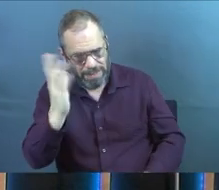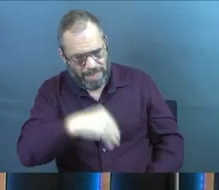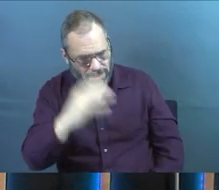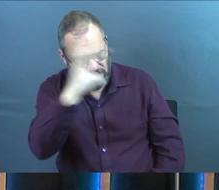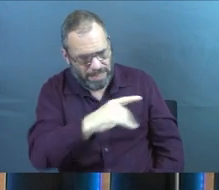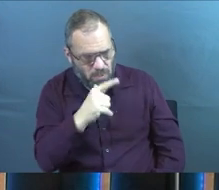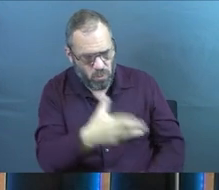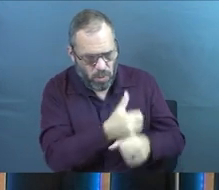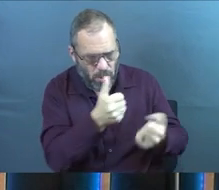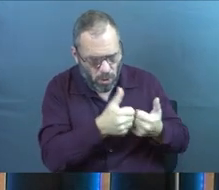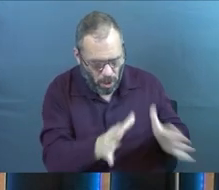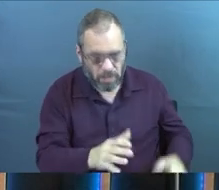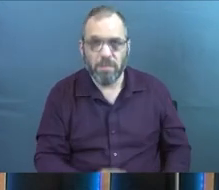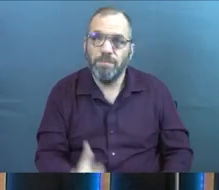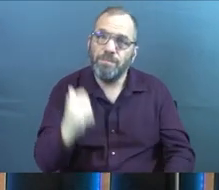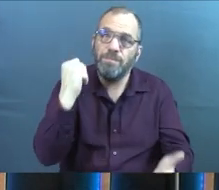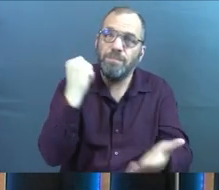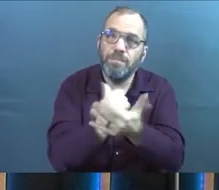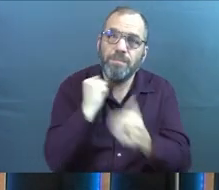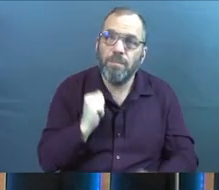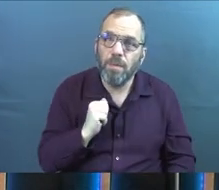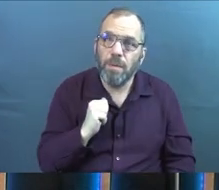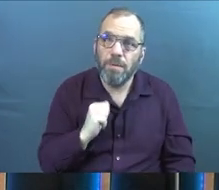save those who are lost. Amen.